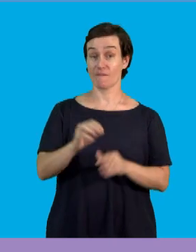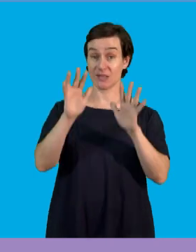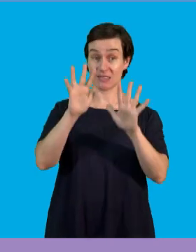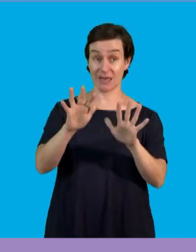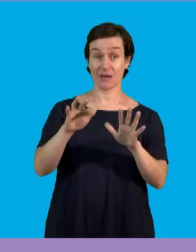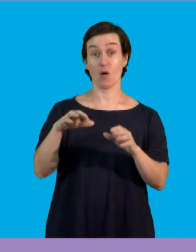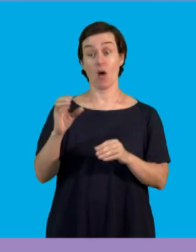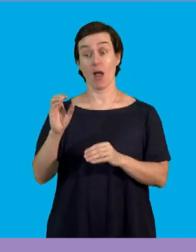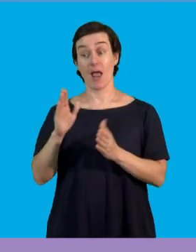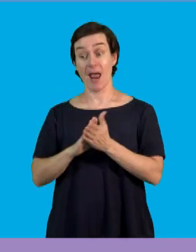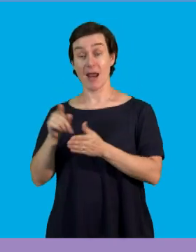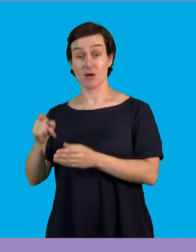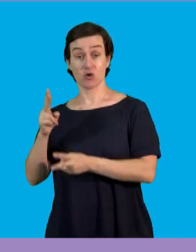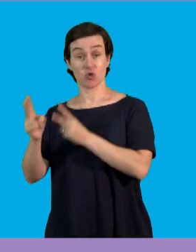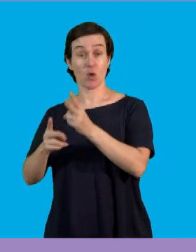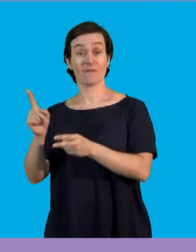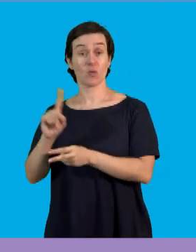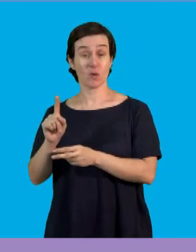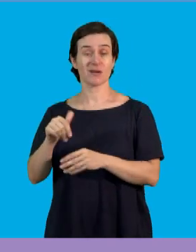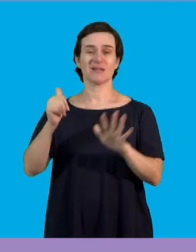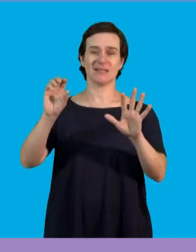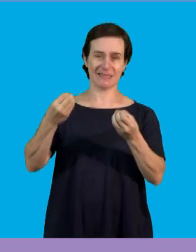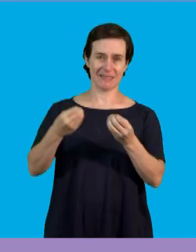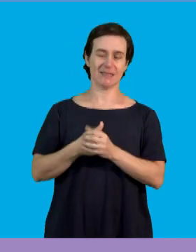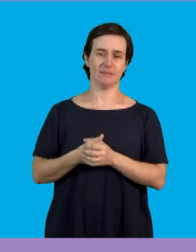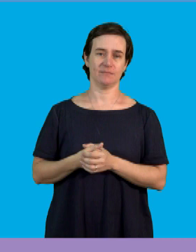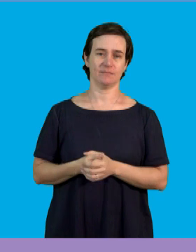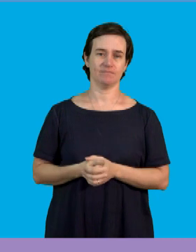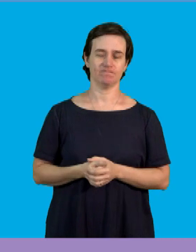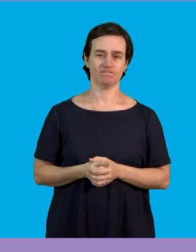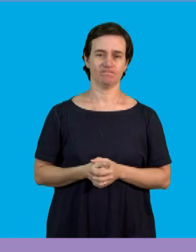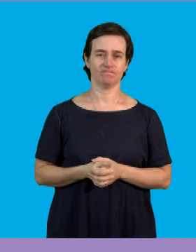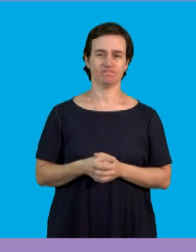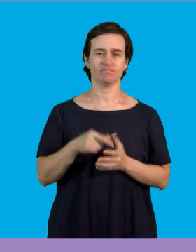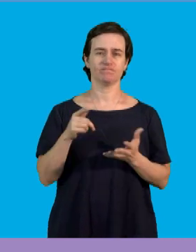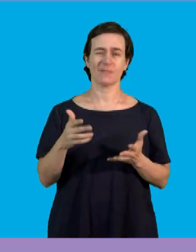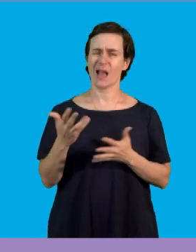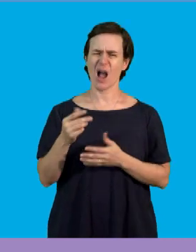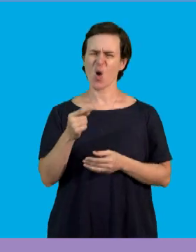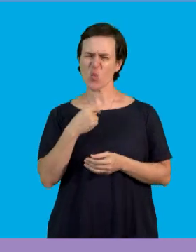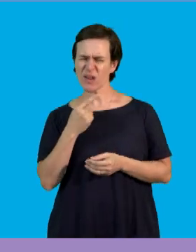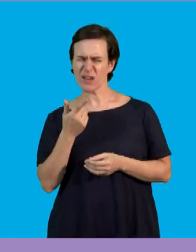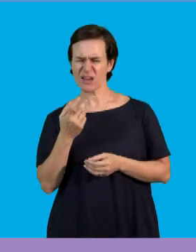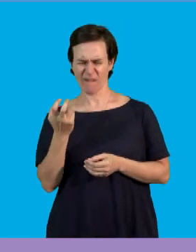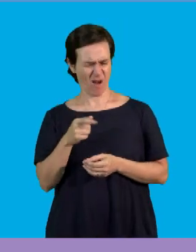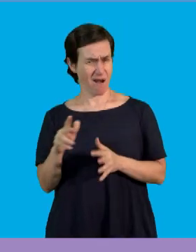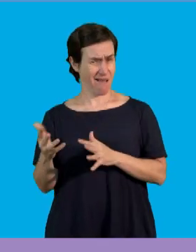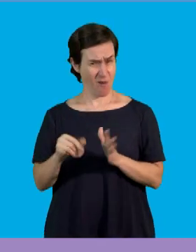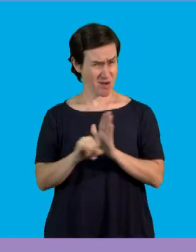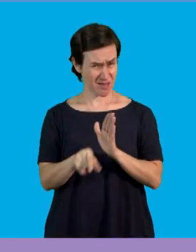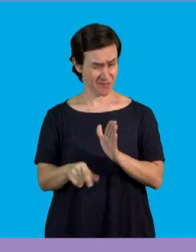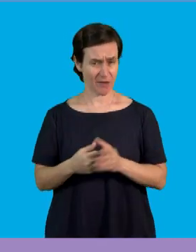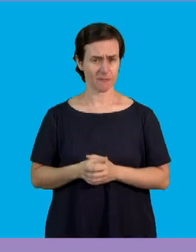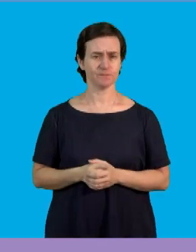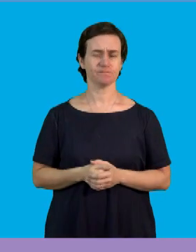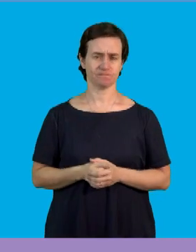10 and 12 is 60. We find the LCM for 10 and 12 as follows. So step 1,